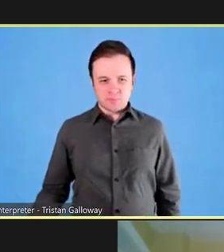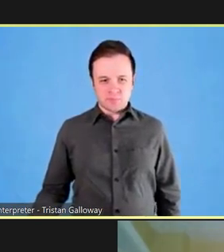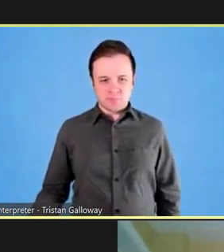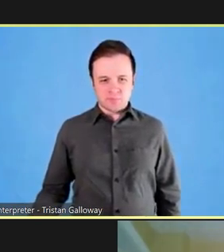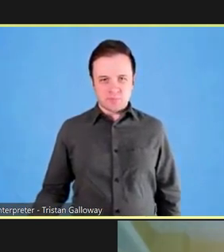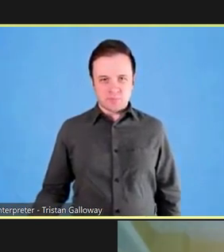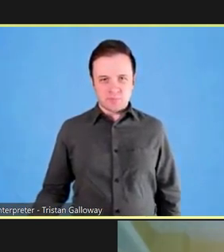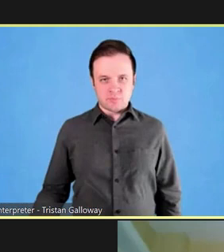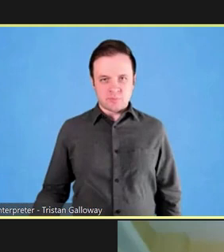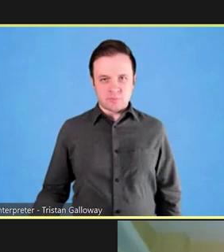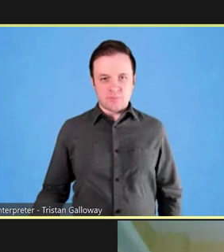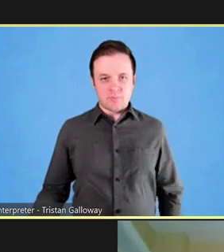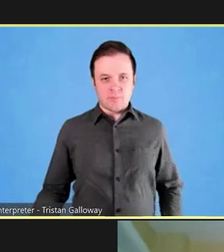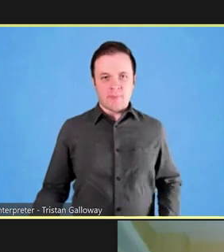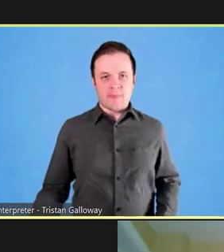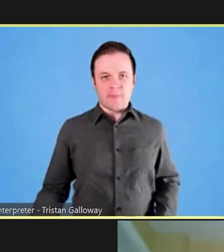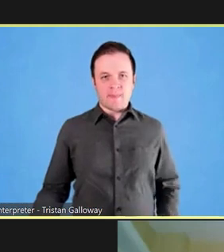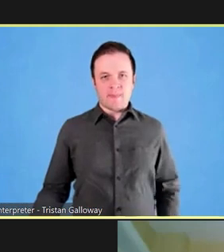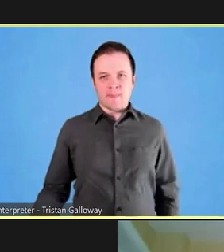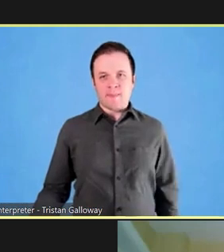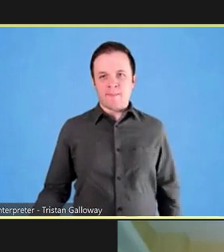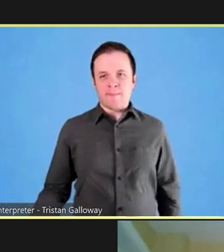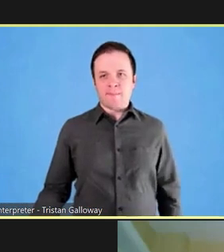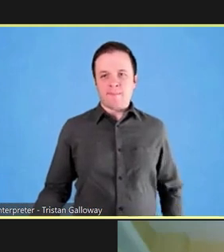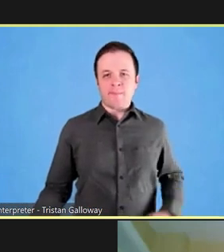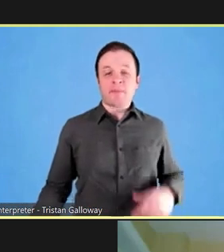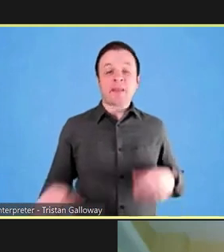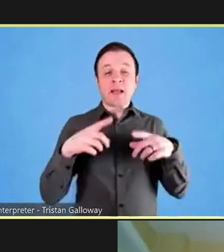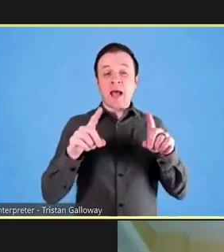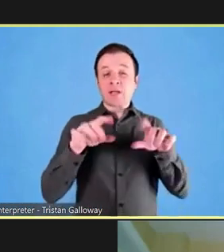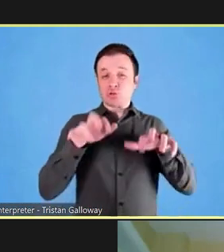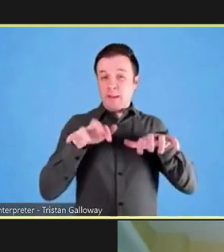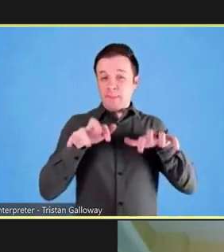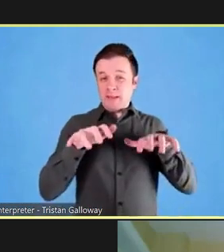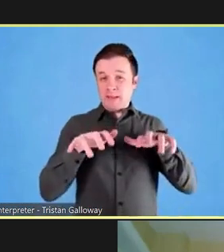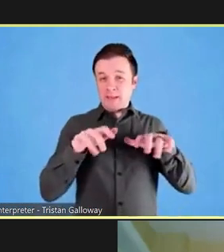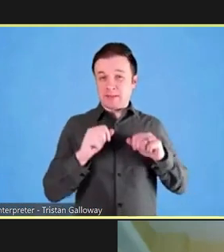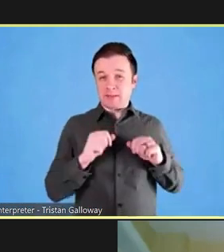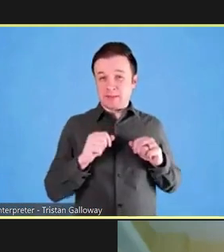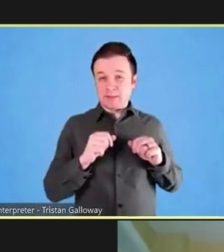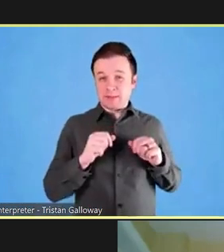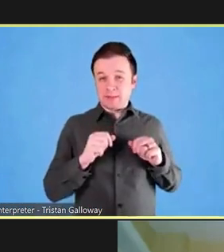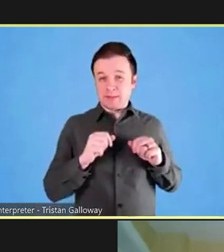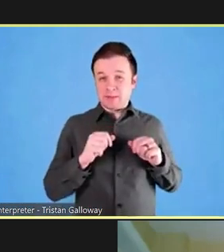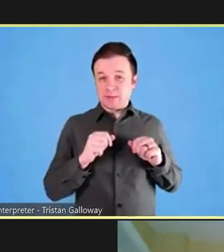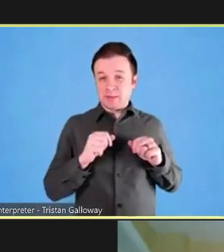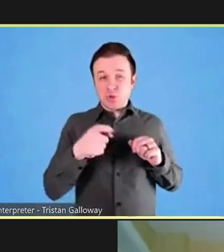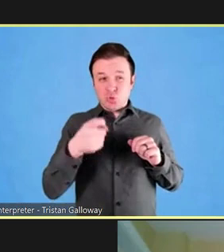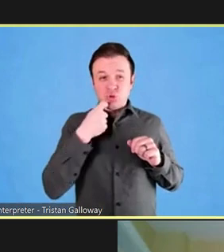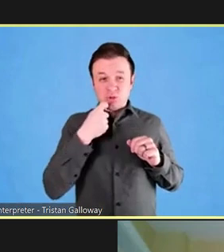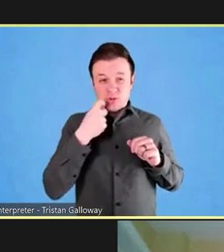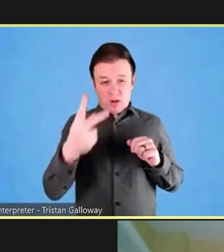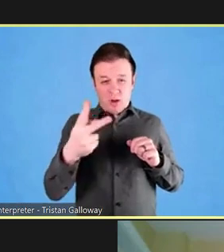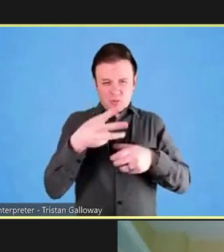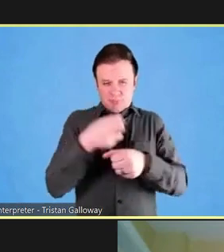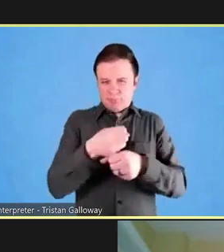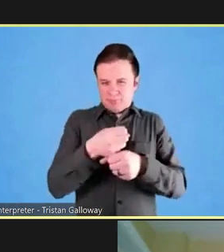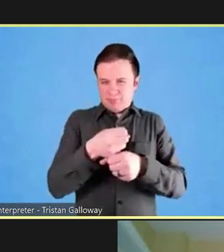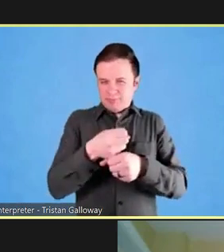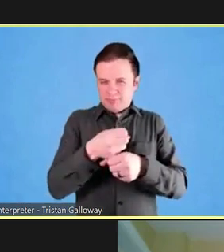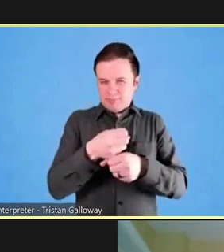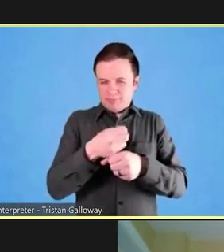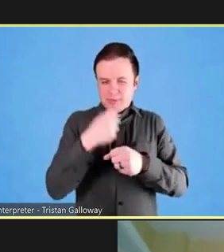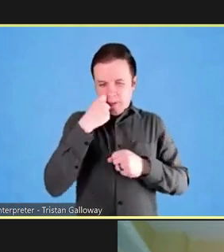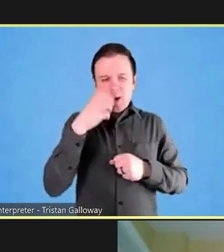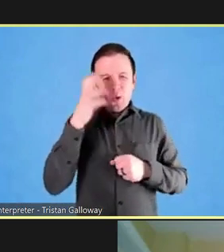So as folks are typing those, just remember that the shortened version that you just saw will be